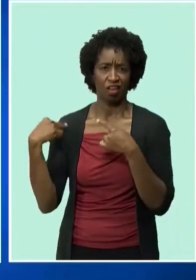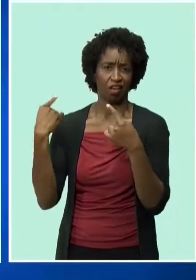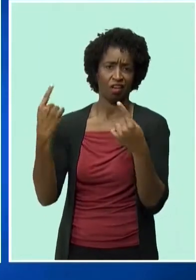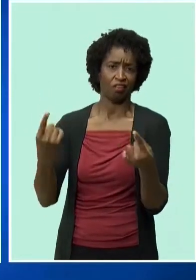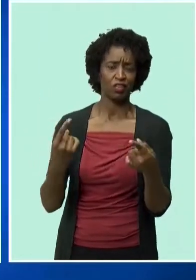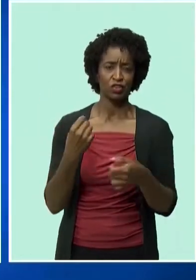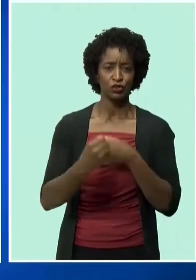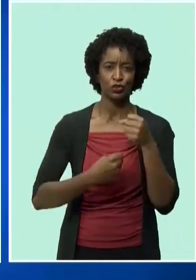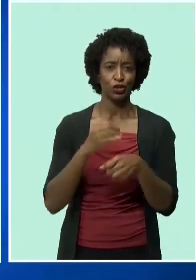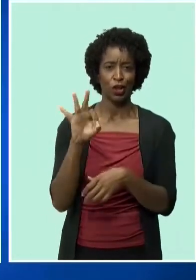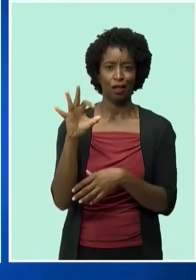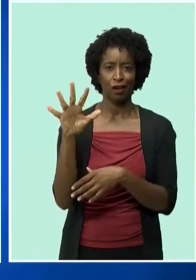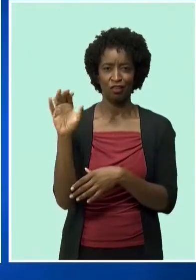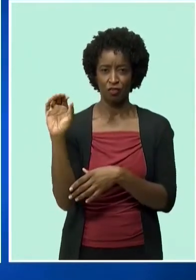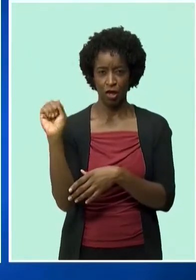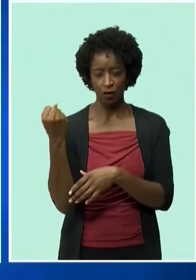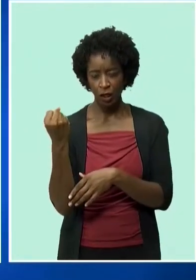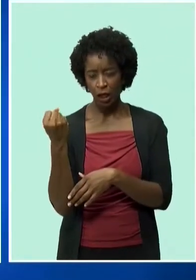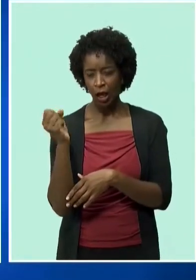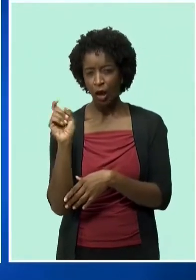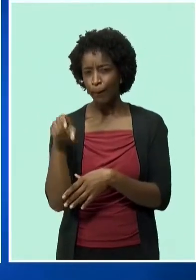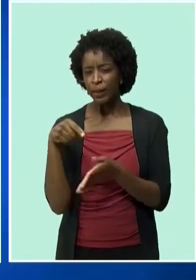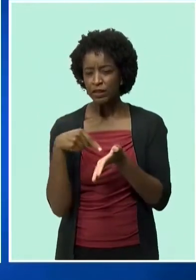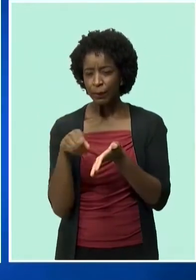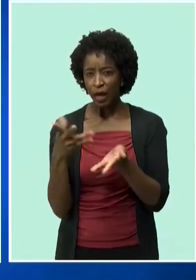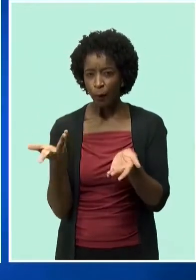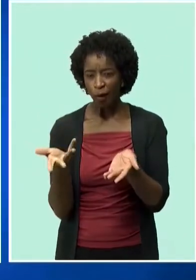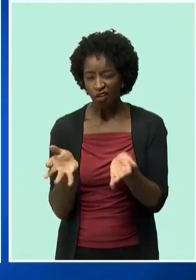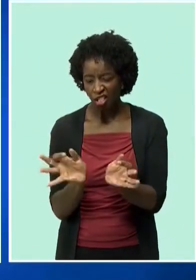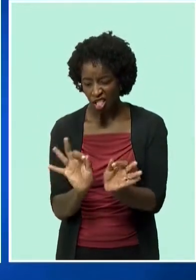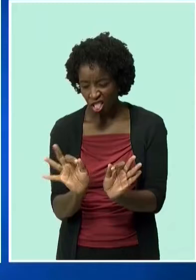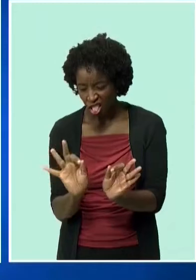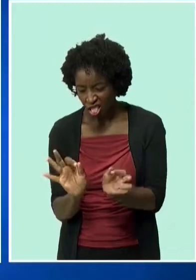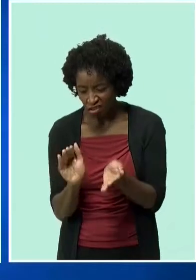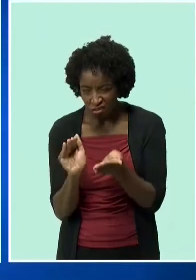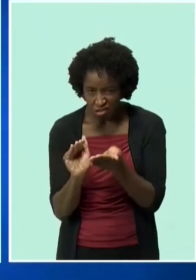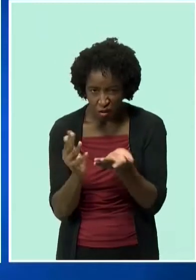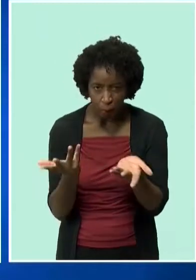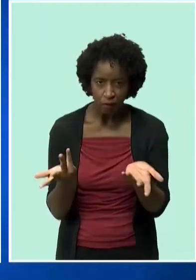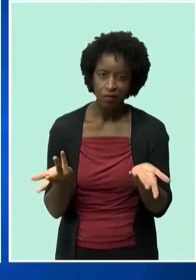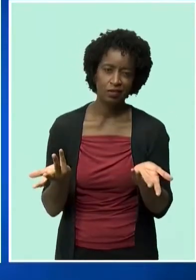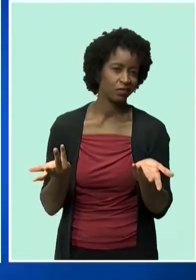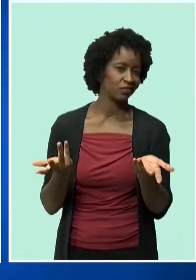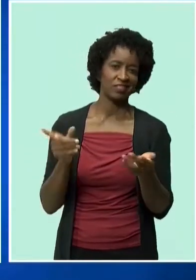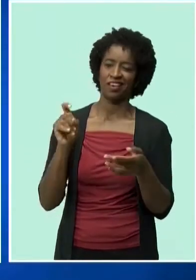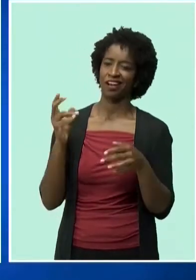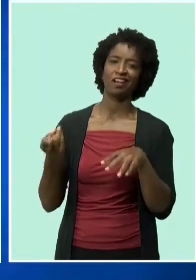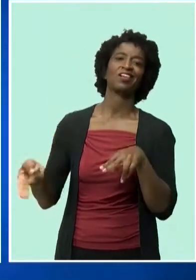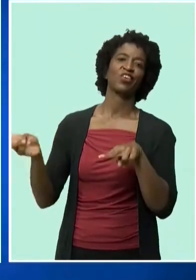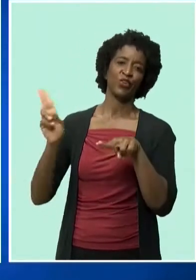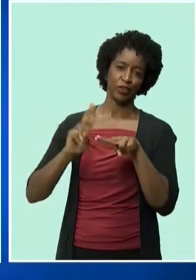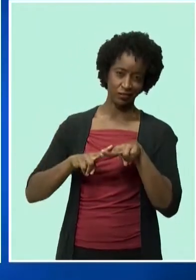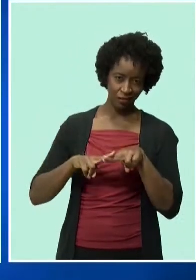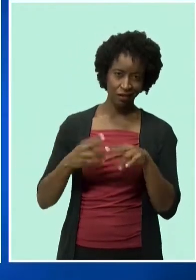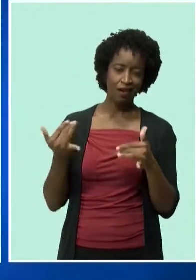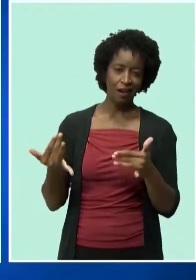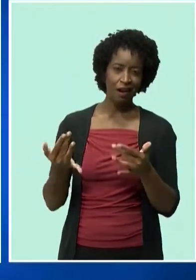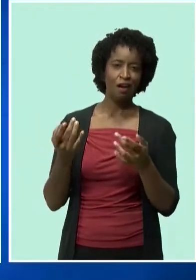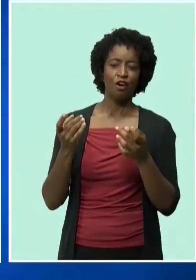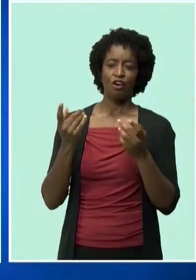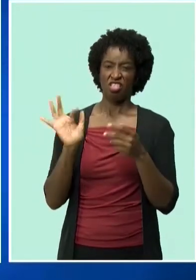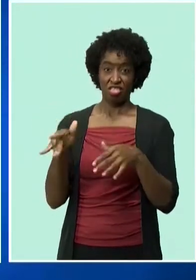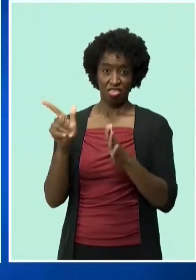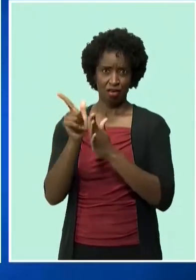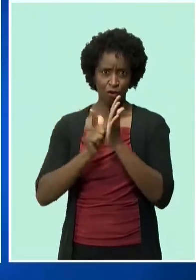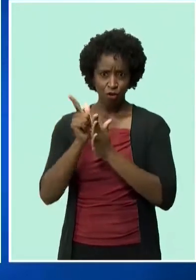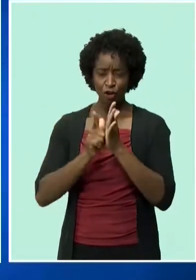But the fine is a very small fine, and it simply is not practical. So we're trying to transform that entire